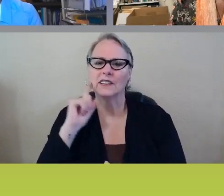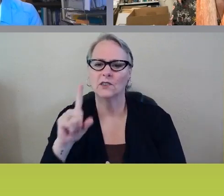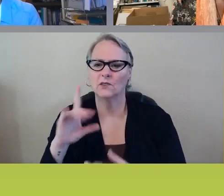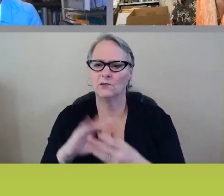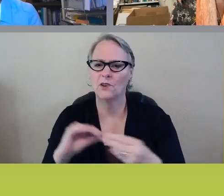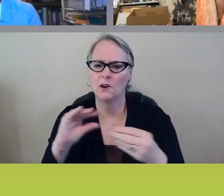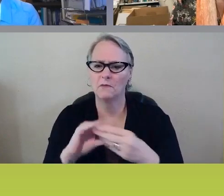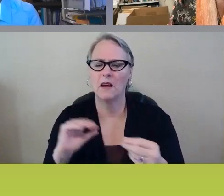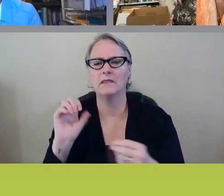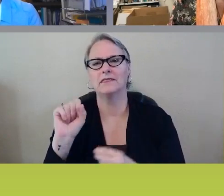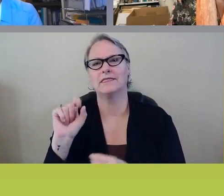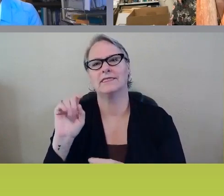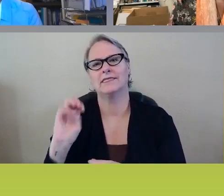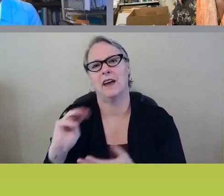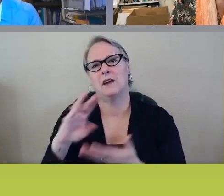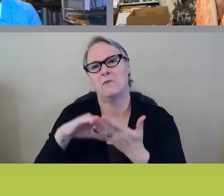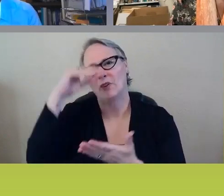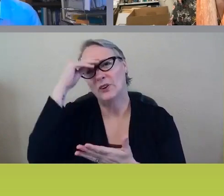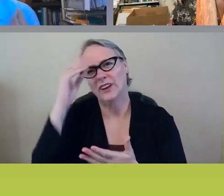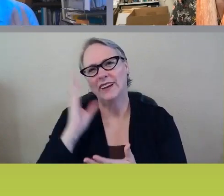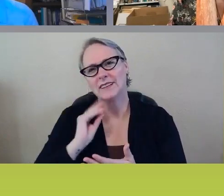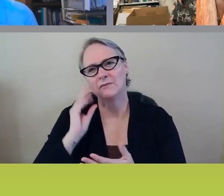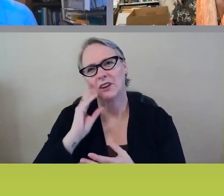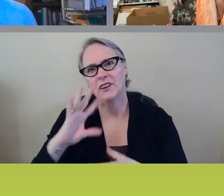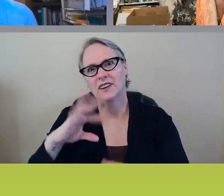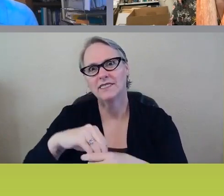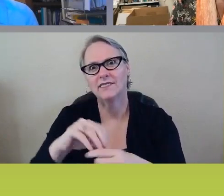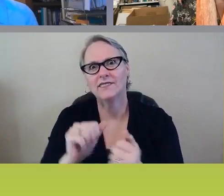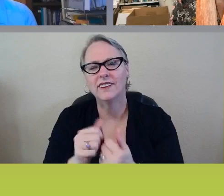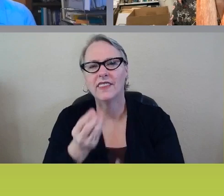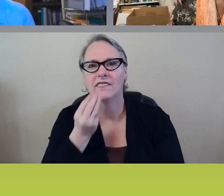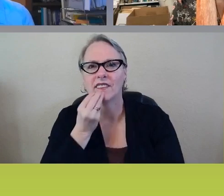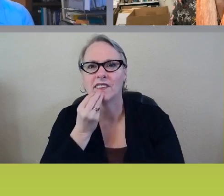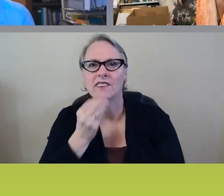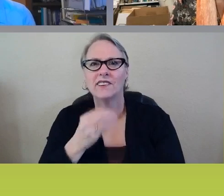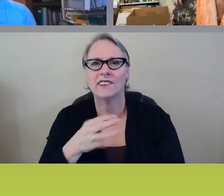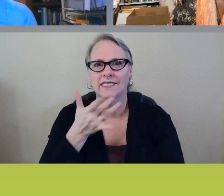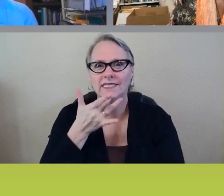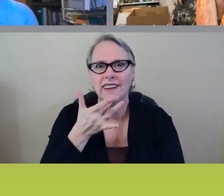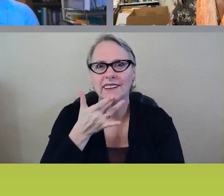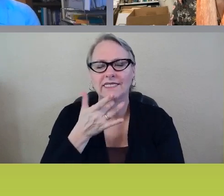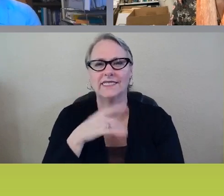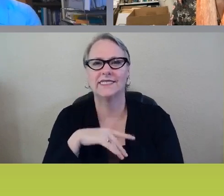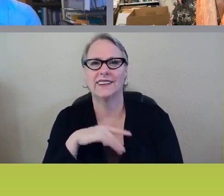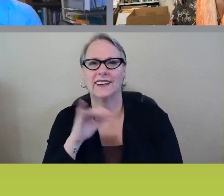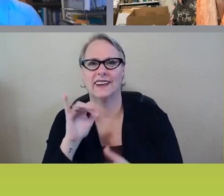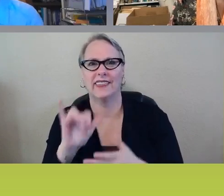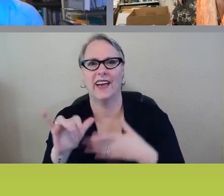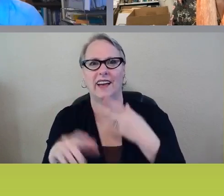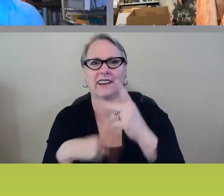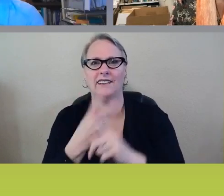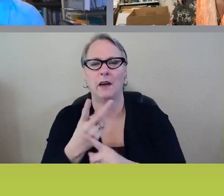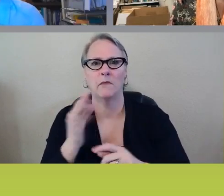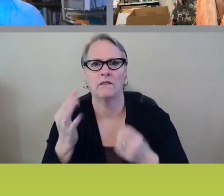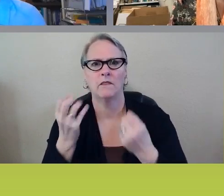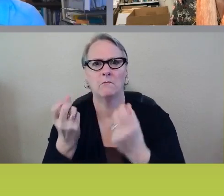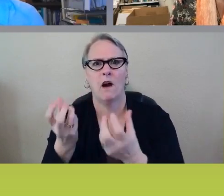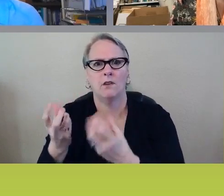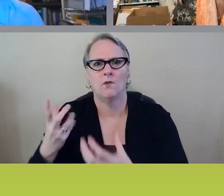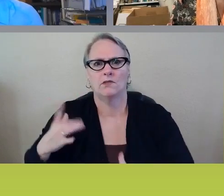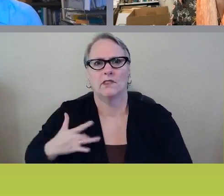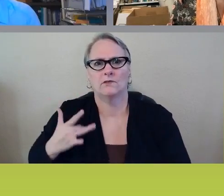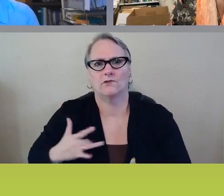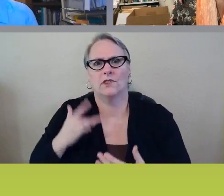learning experience can engage with the food experience, tasting, those kind of multisensory experiences. And